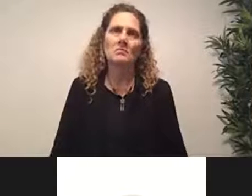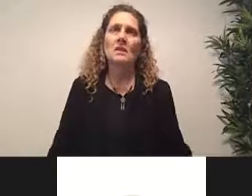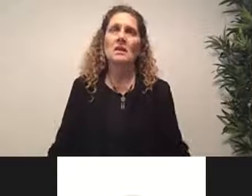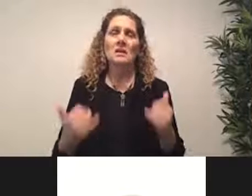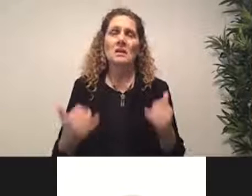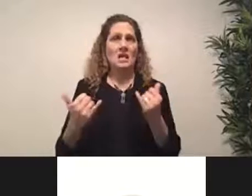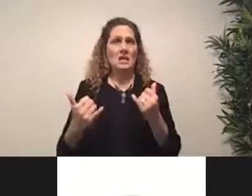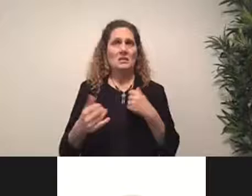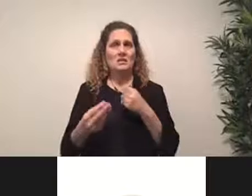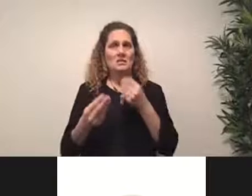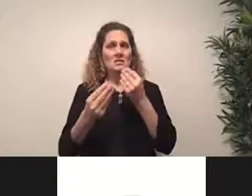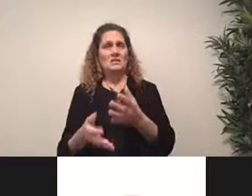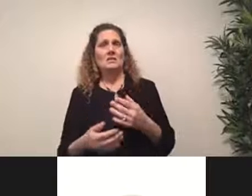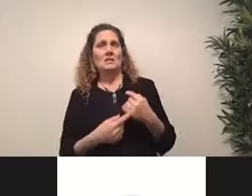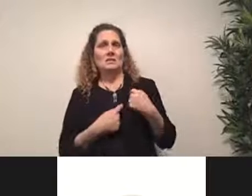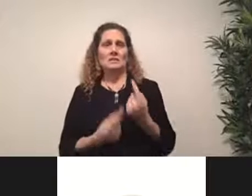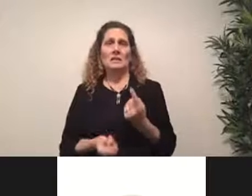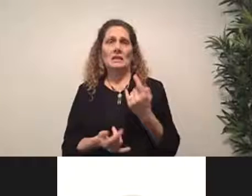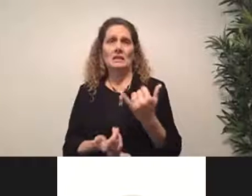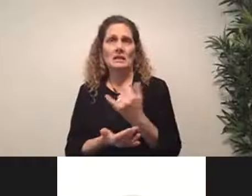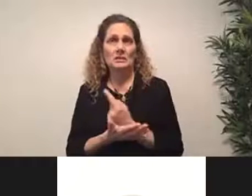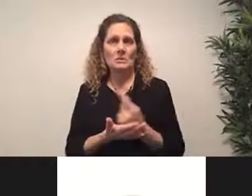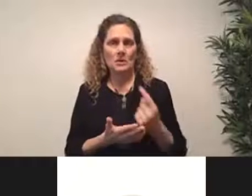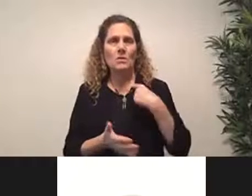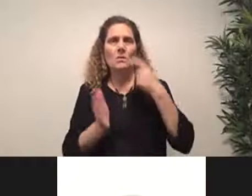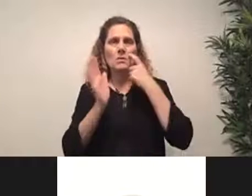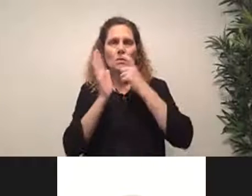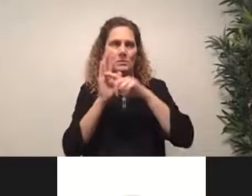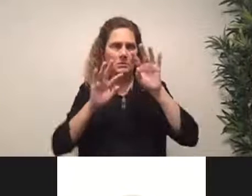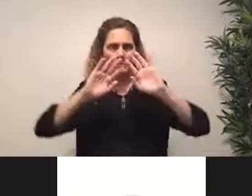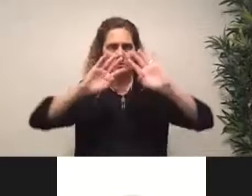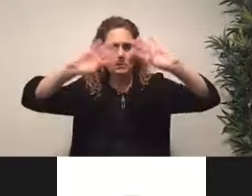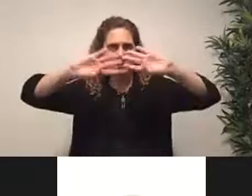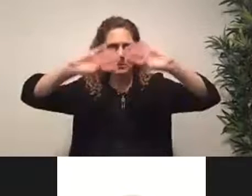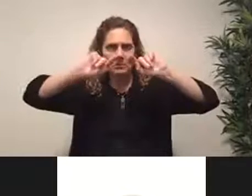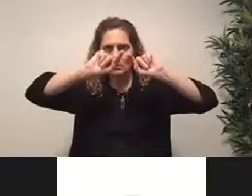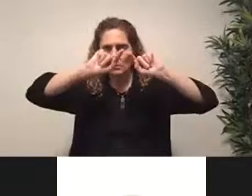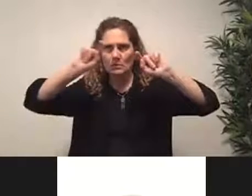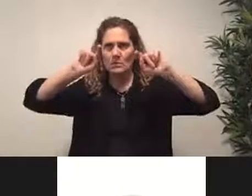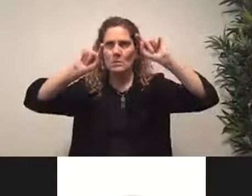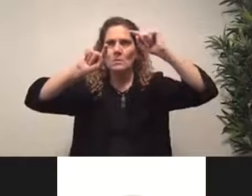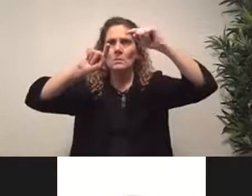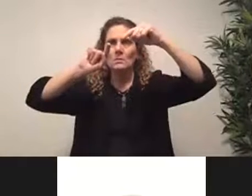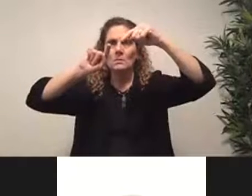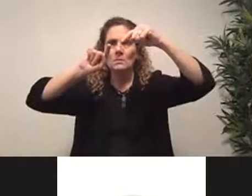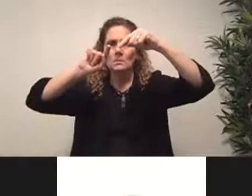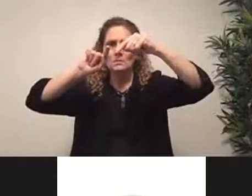last week, I would say that it was a slight increase to steady trend in COVID cases